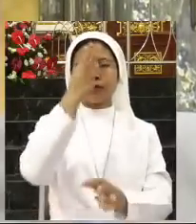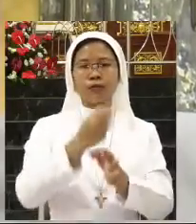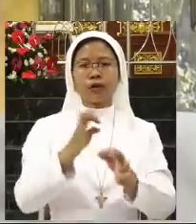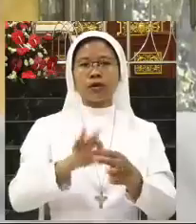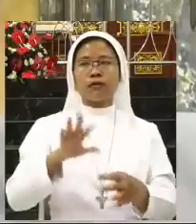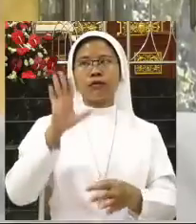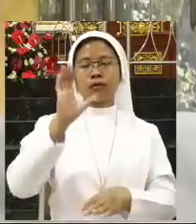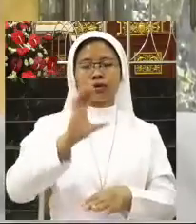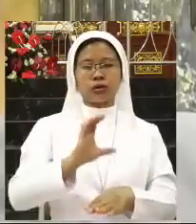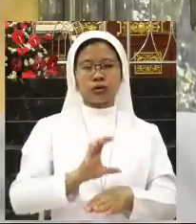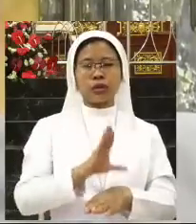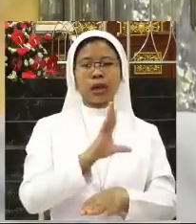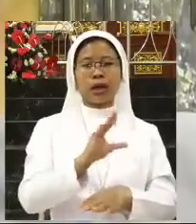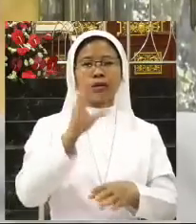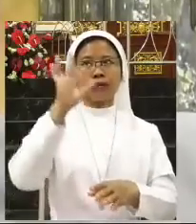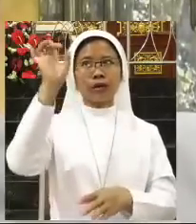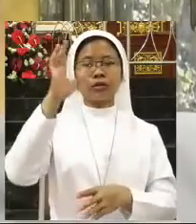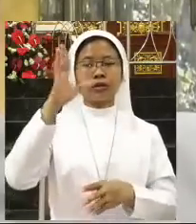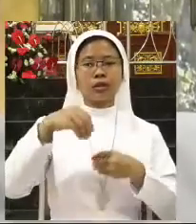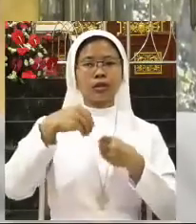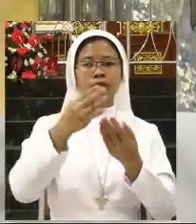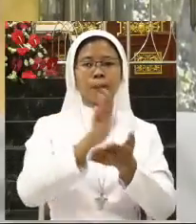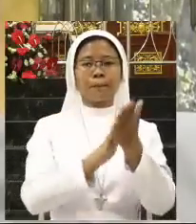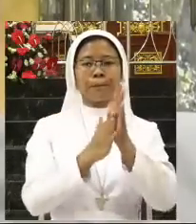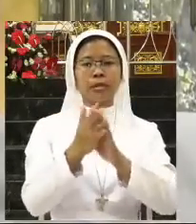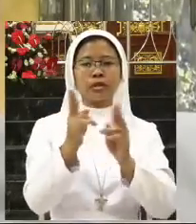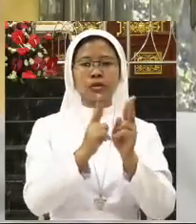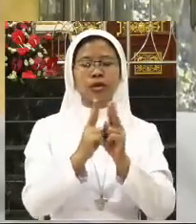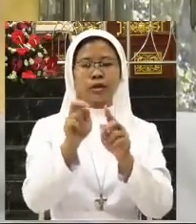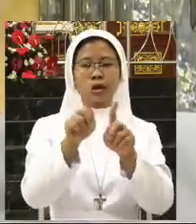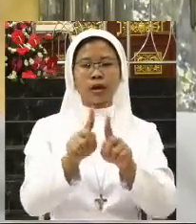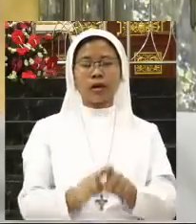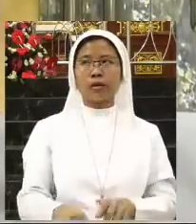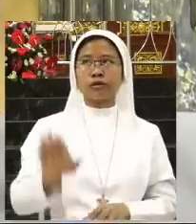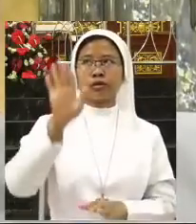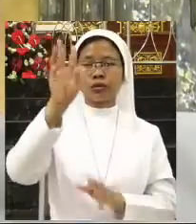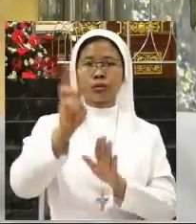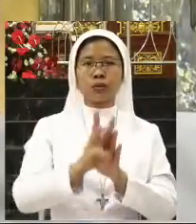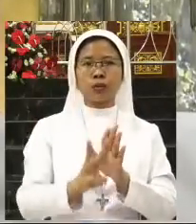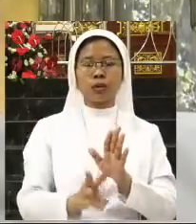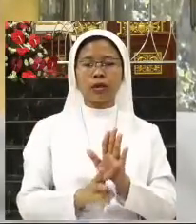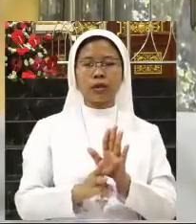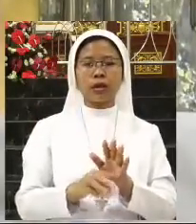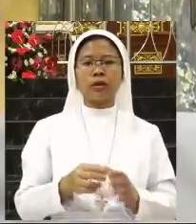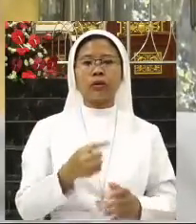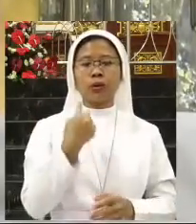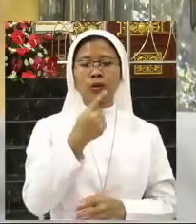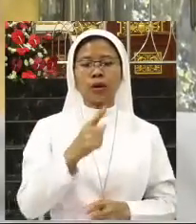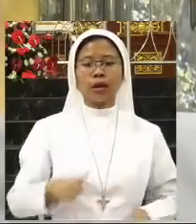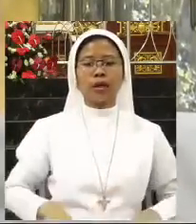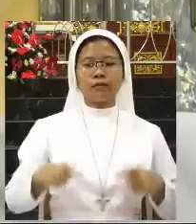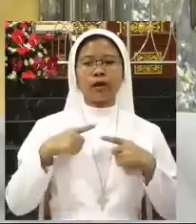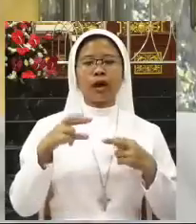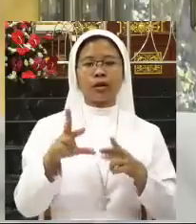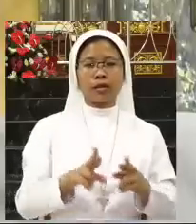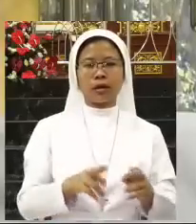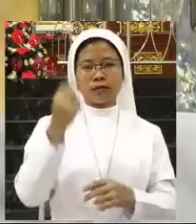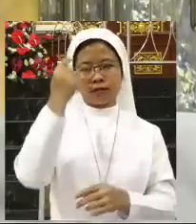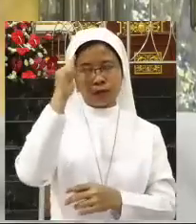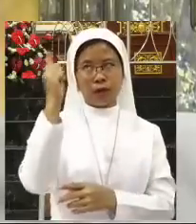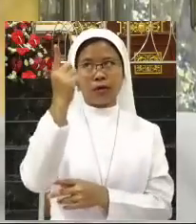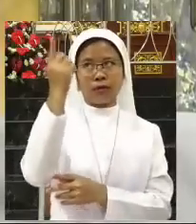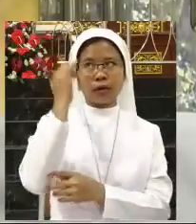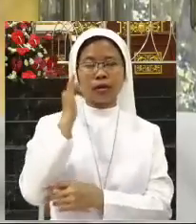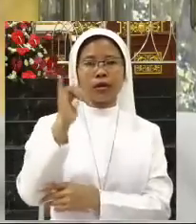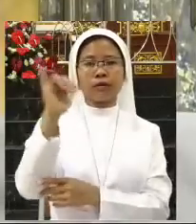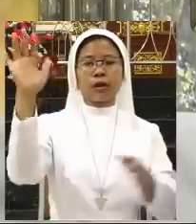of your church, and graciously grant her peace and unity in accordance with your will, who live and reign forever and